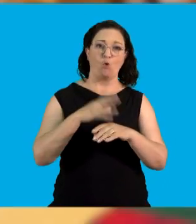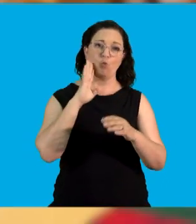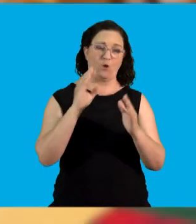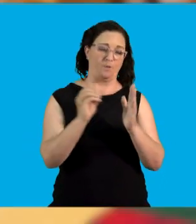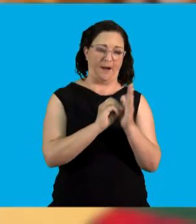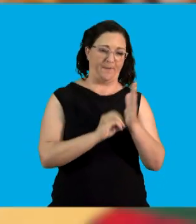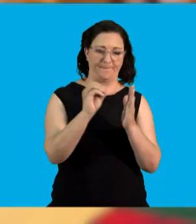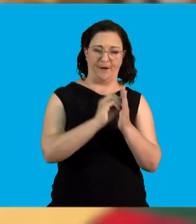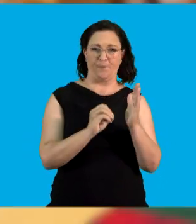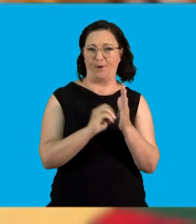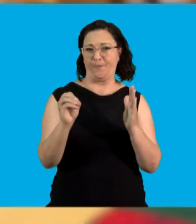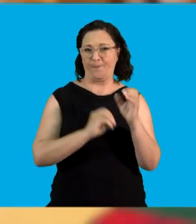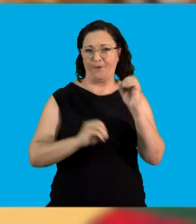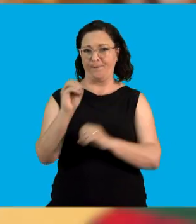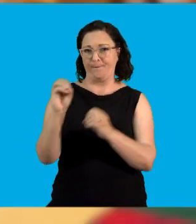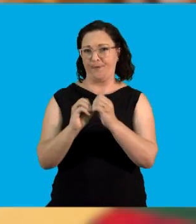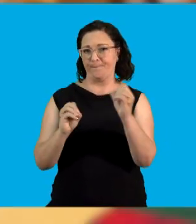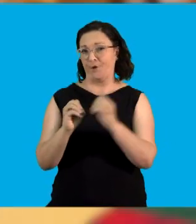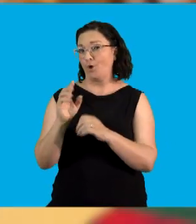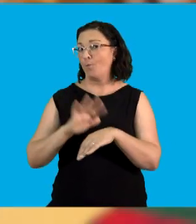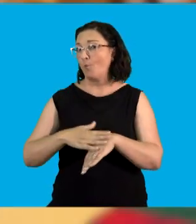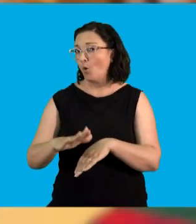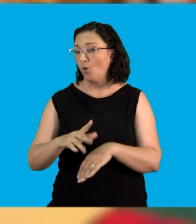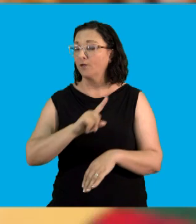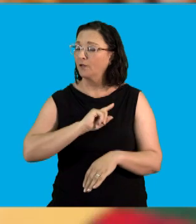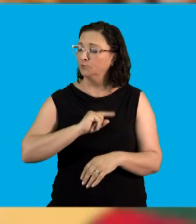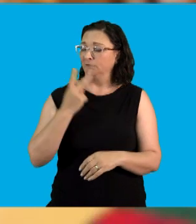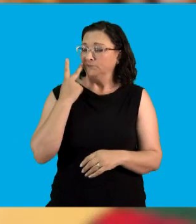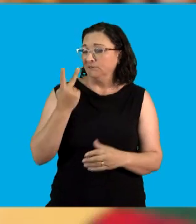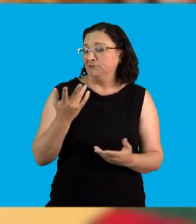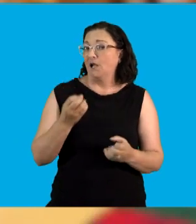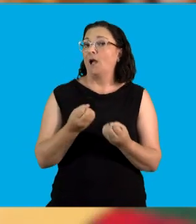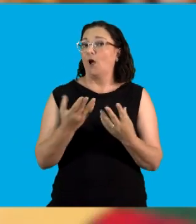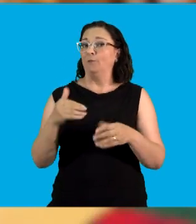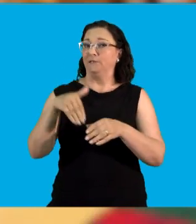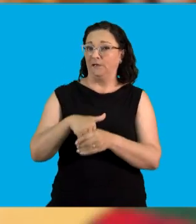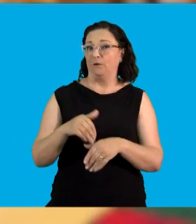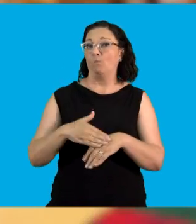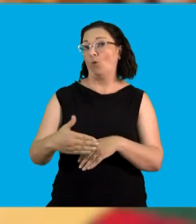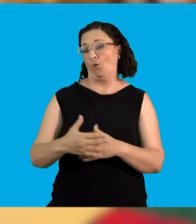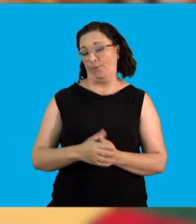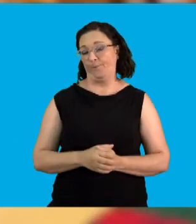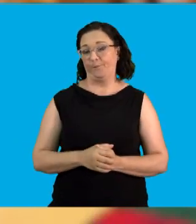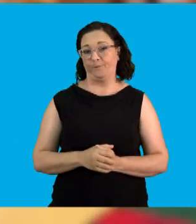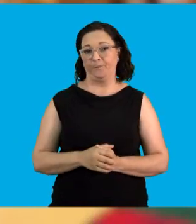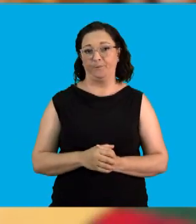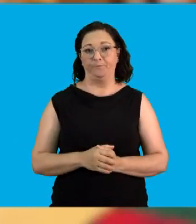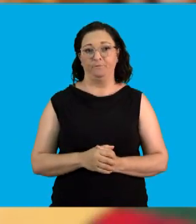means there's going to be more gas particles. So we can estimate as to say how much gas particles are in that particular container.